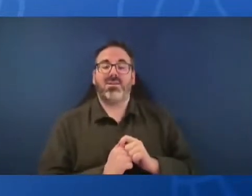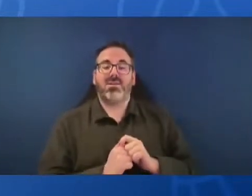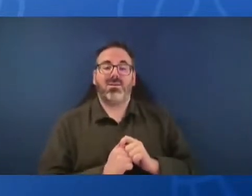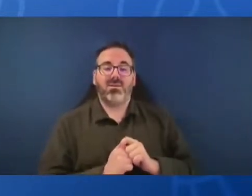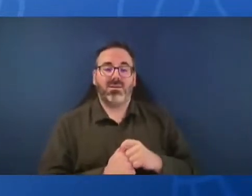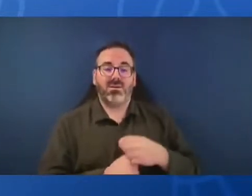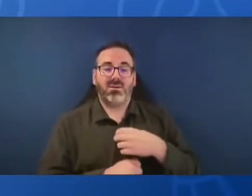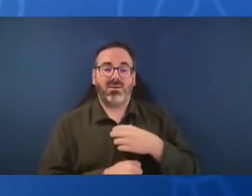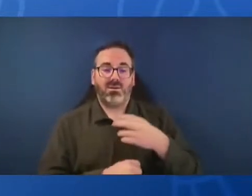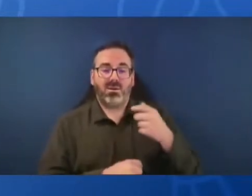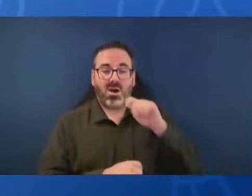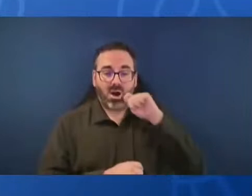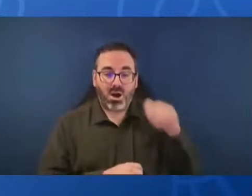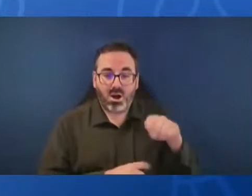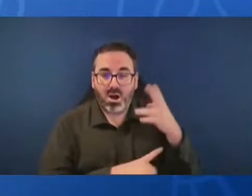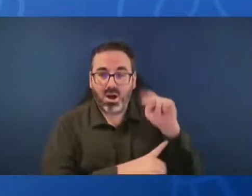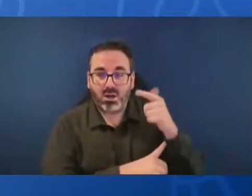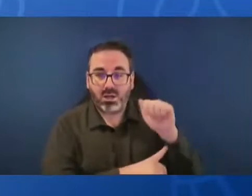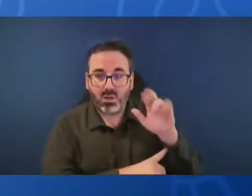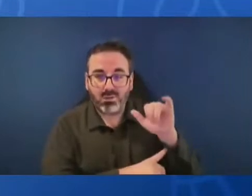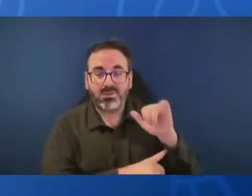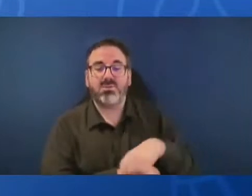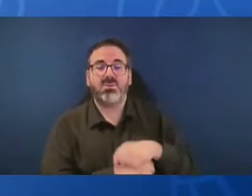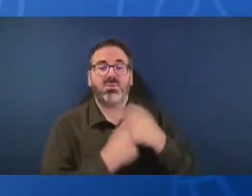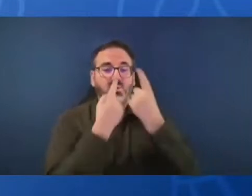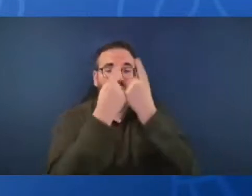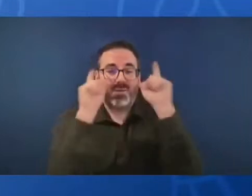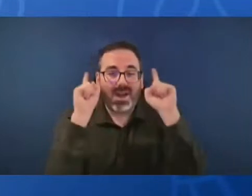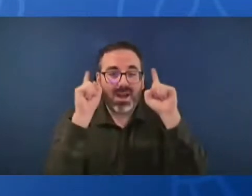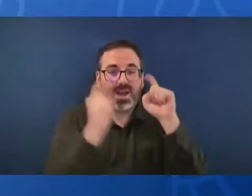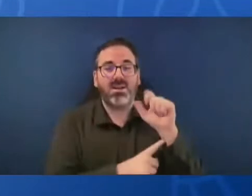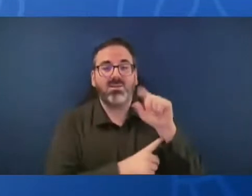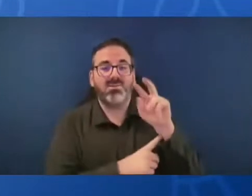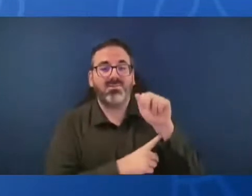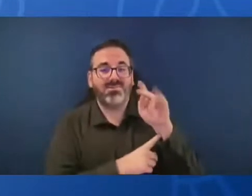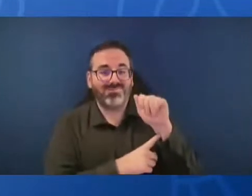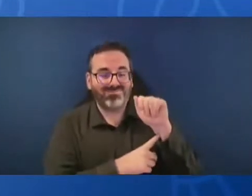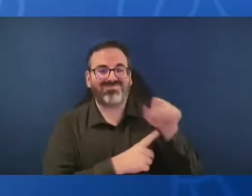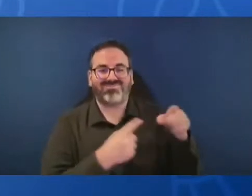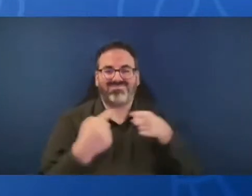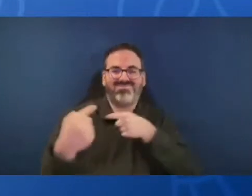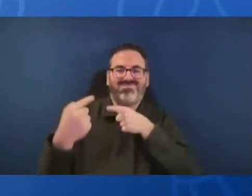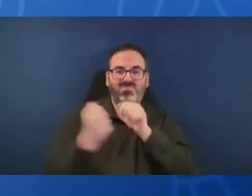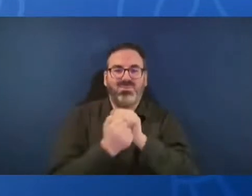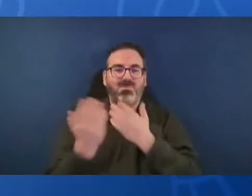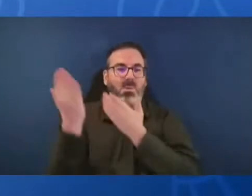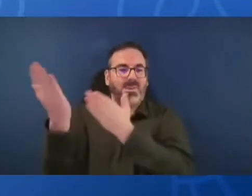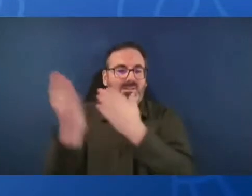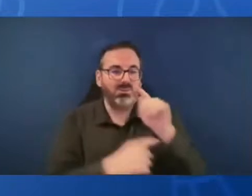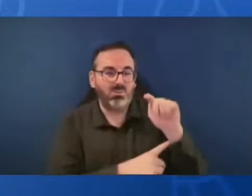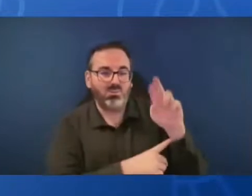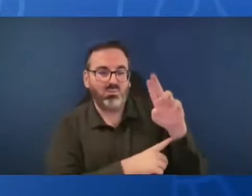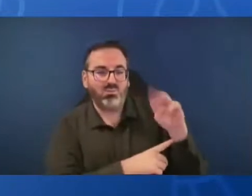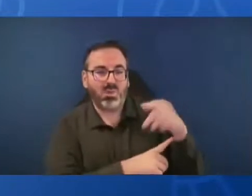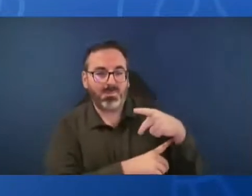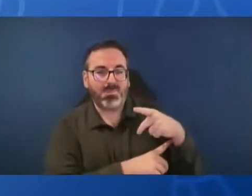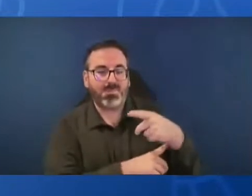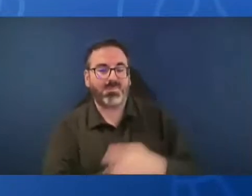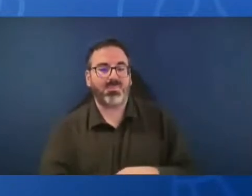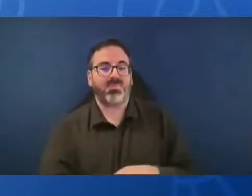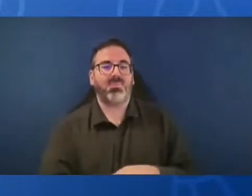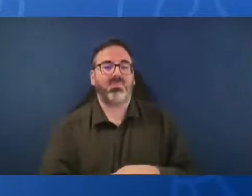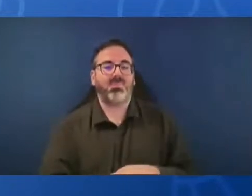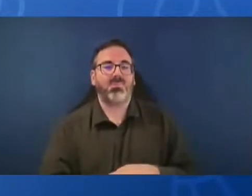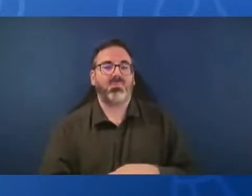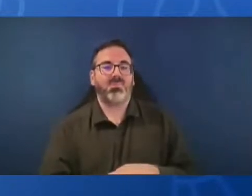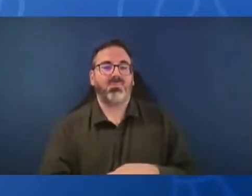giving aids, military aids to Ukraine. So, what do you, as a State Department, how do